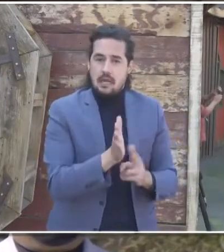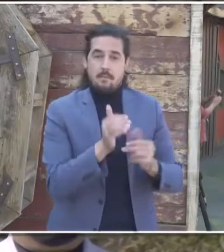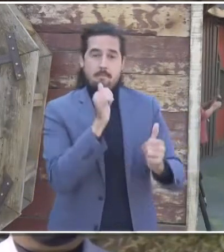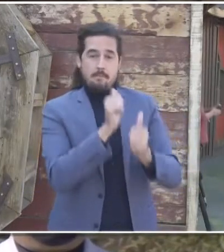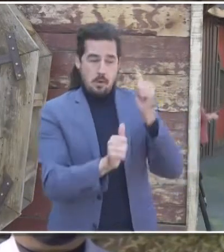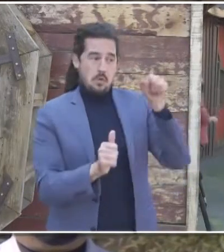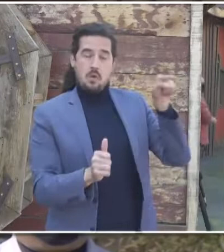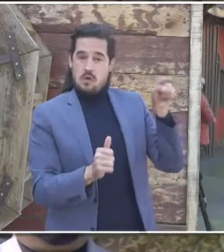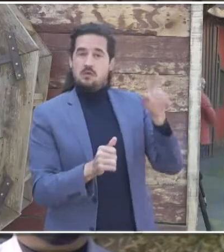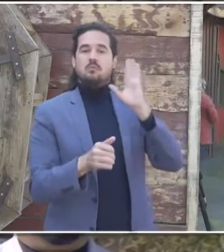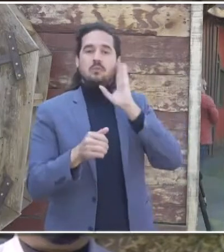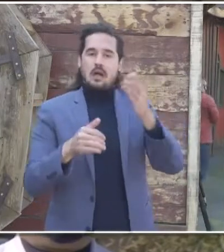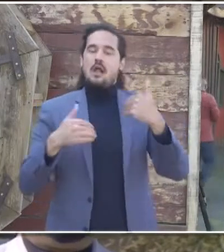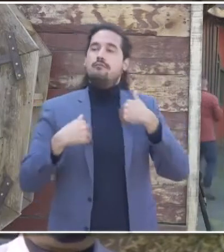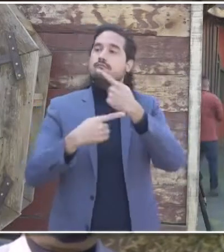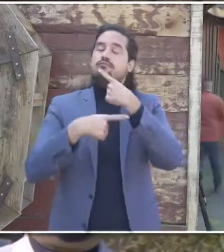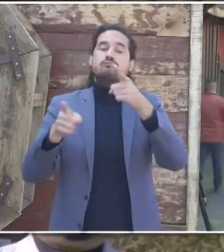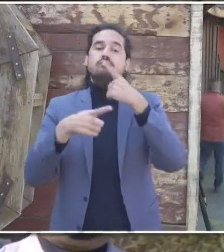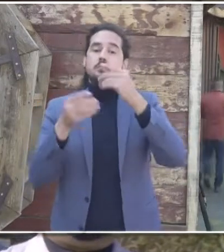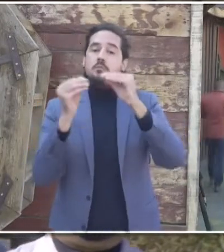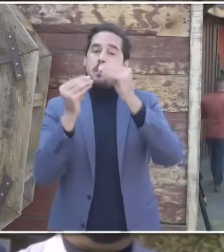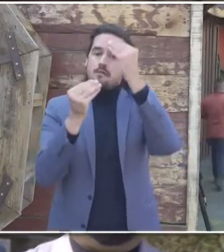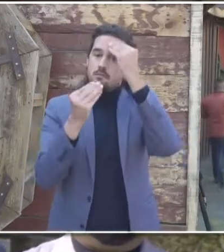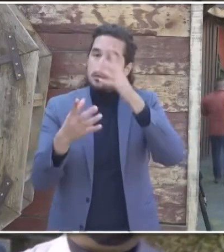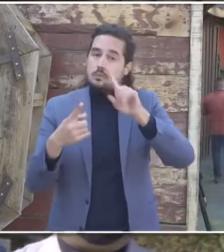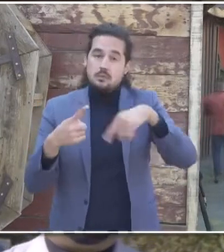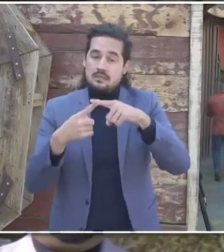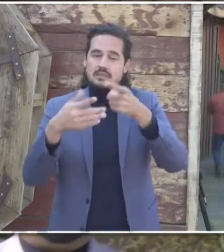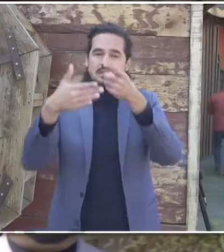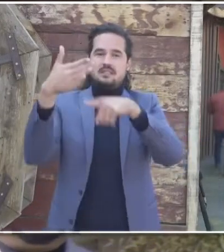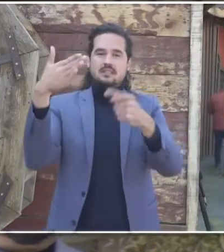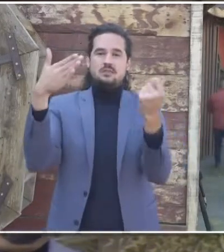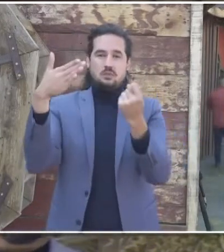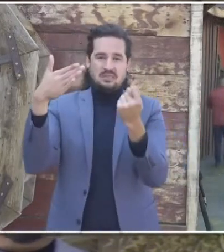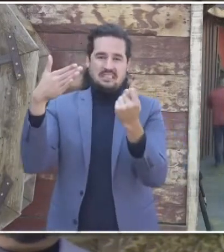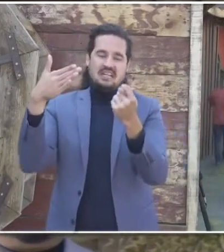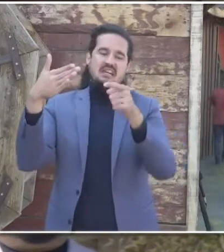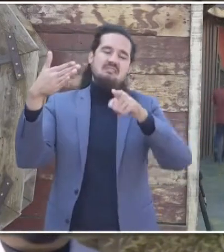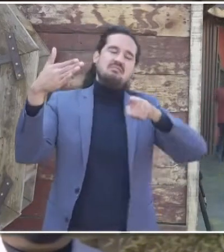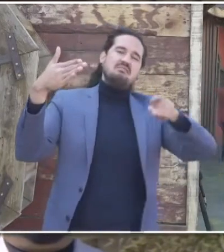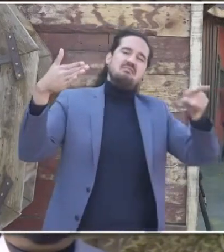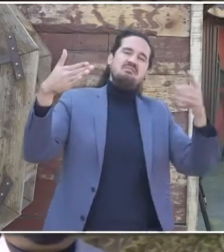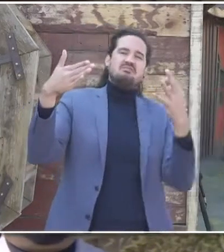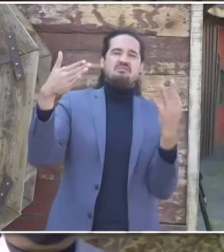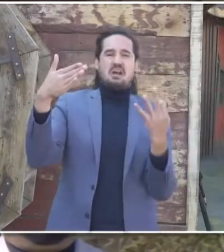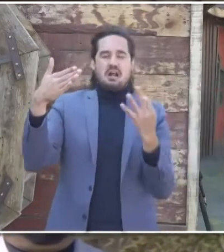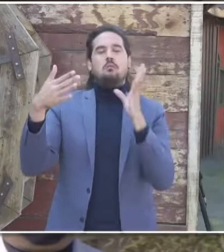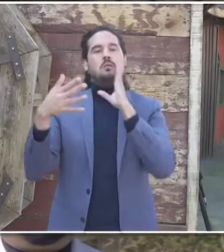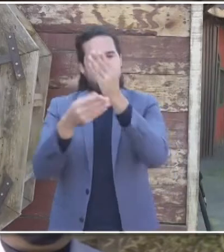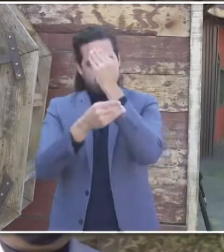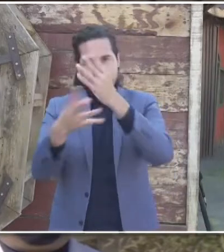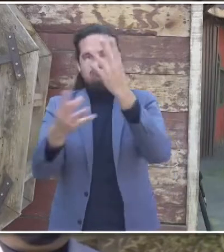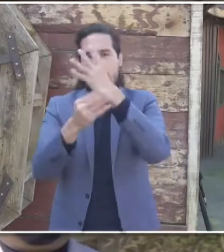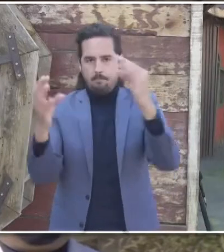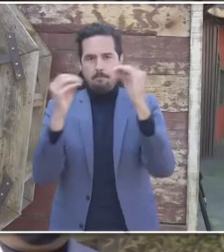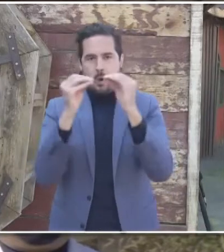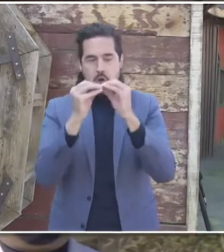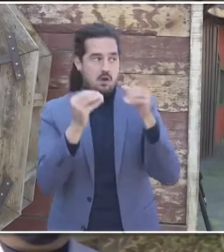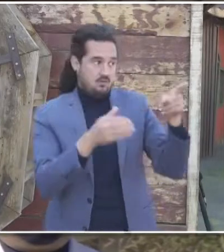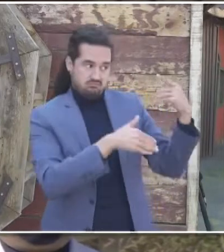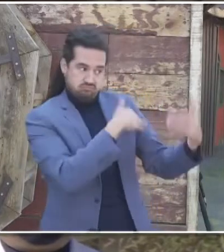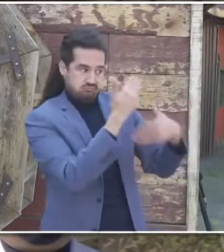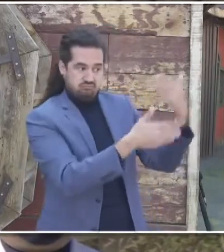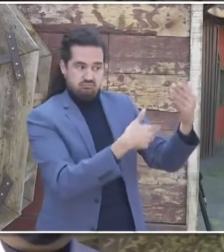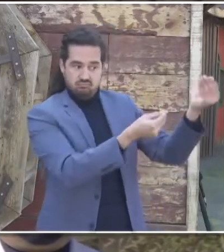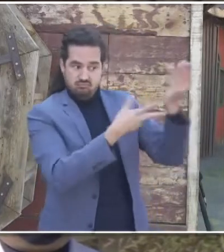and later into the week, the end of next week. Now let me come back to Central Valley. Let's talk specifically about